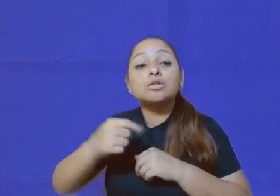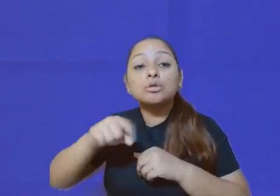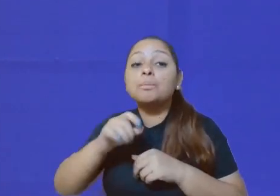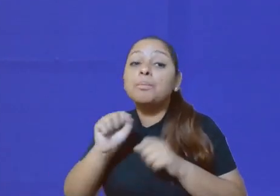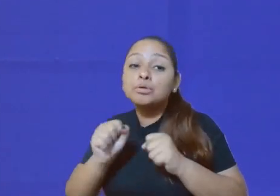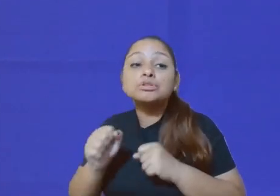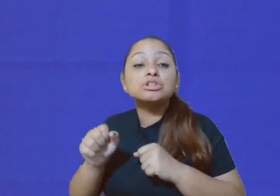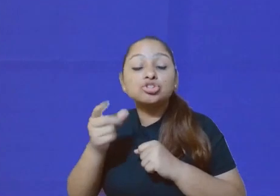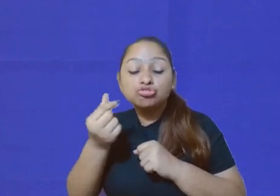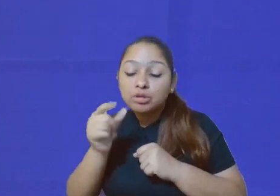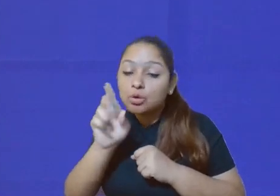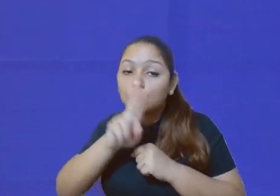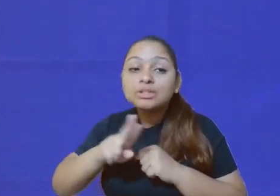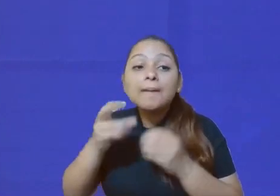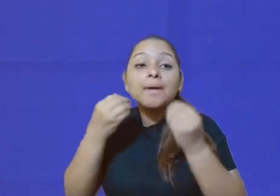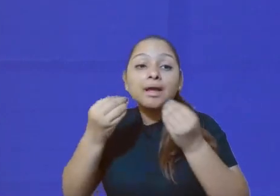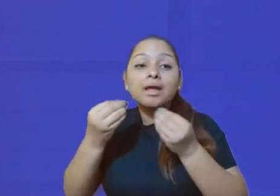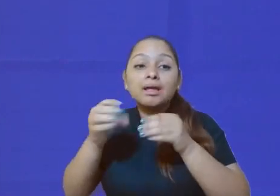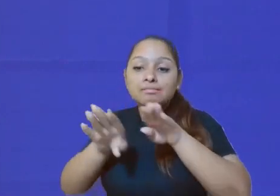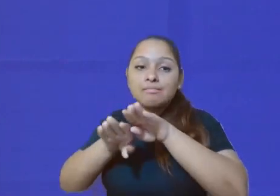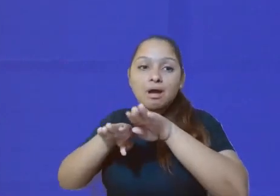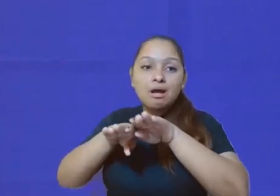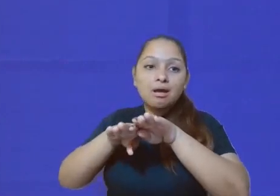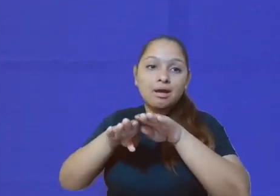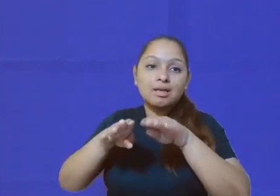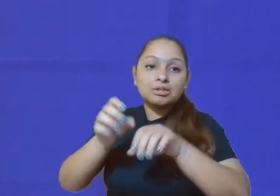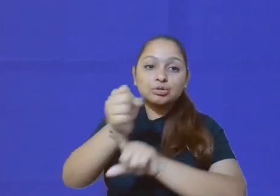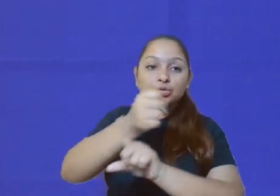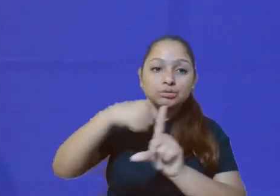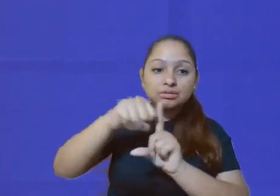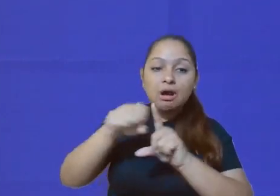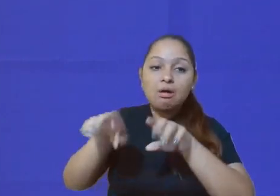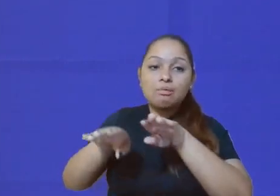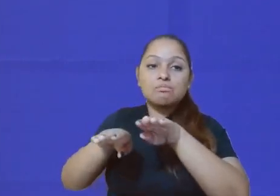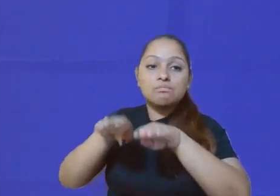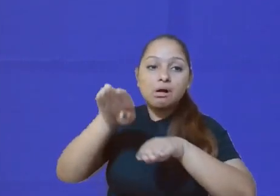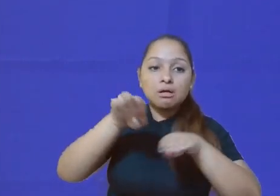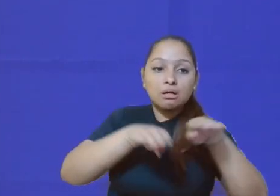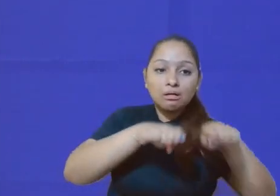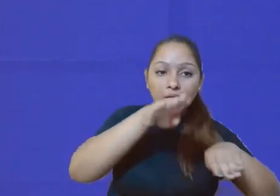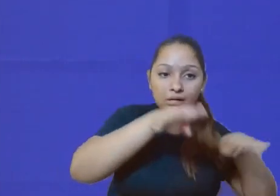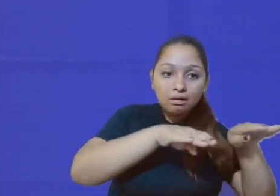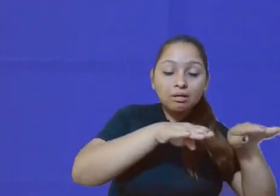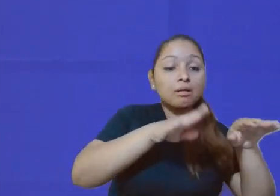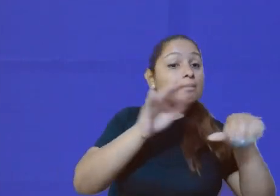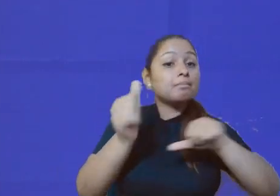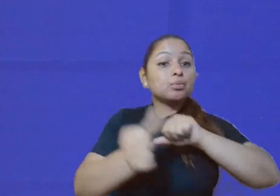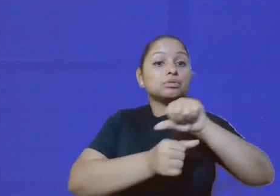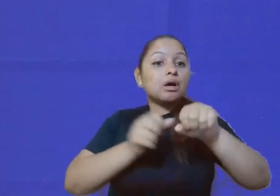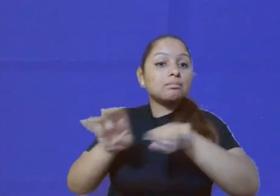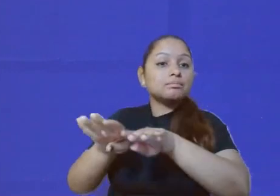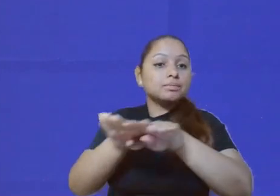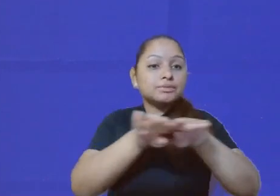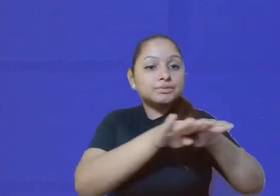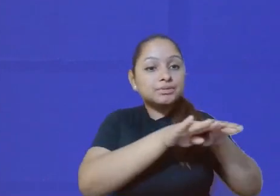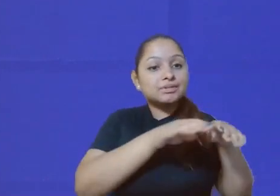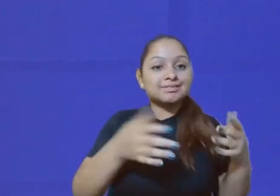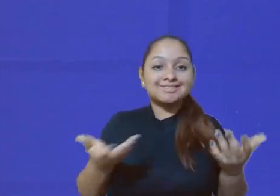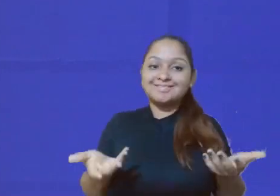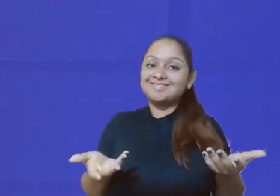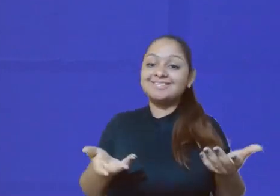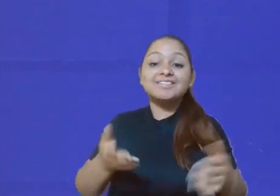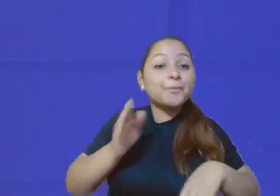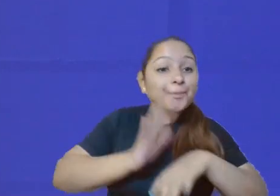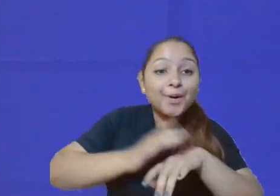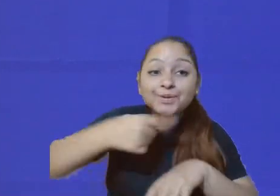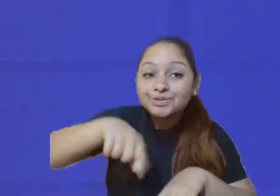social inequality. So we have more and more incentive for this positive agenda, and then we can really